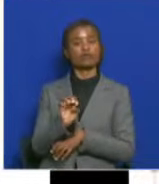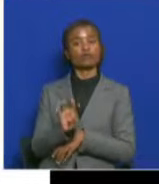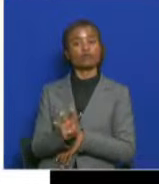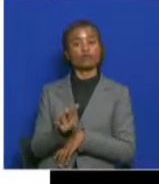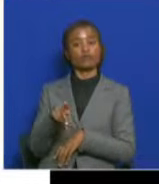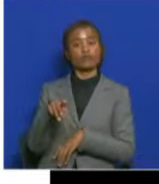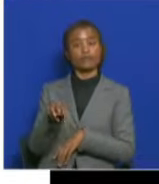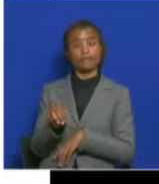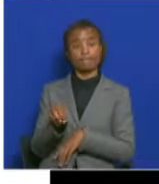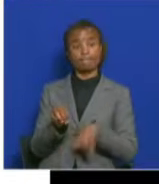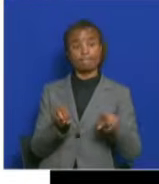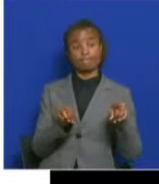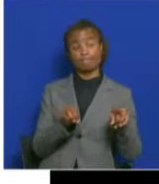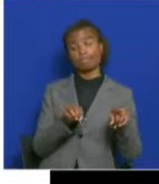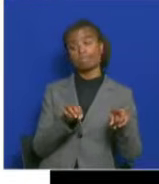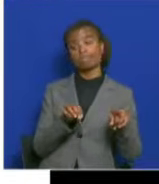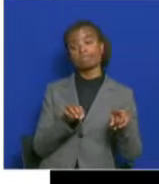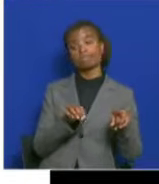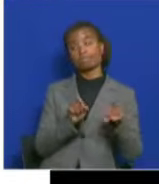the orders.